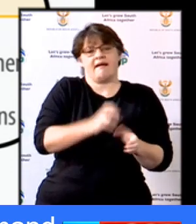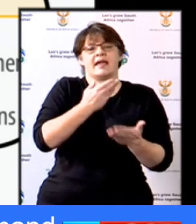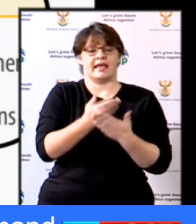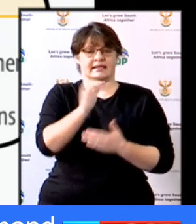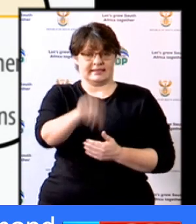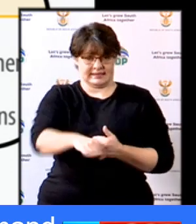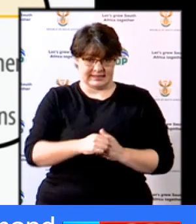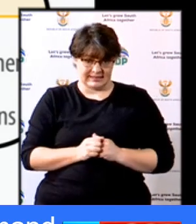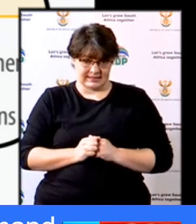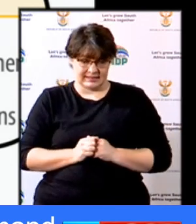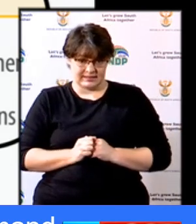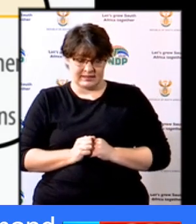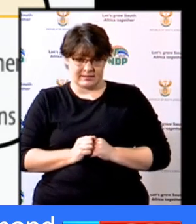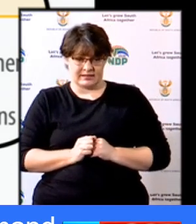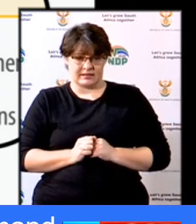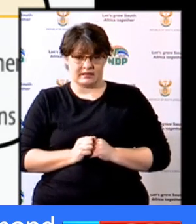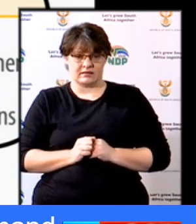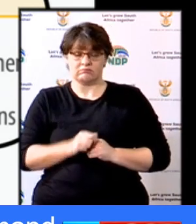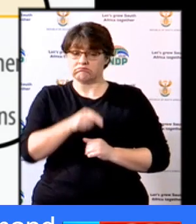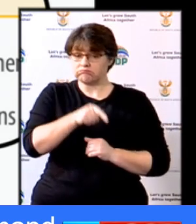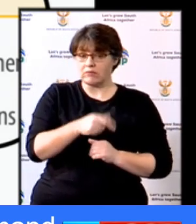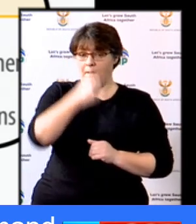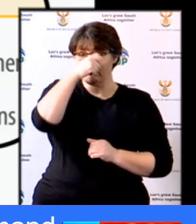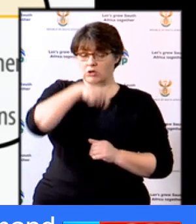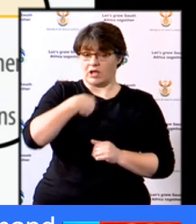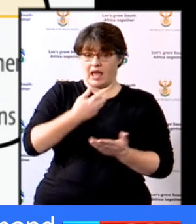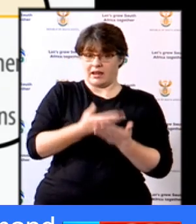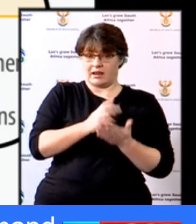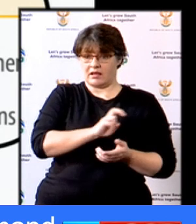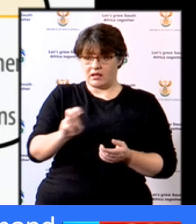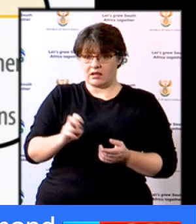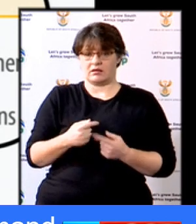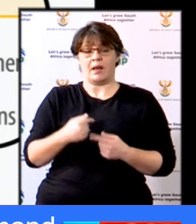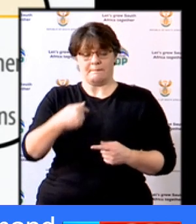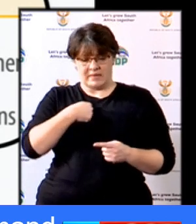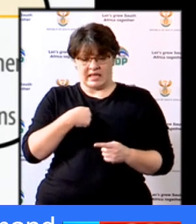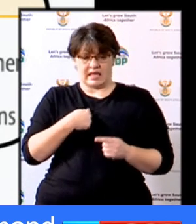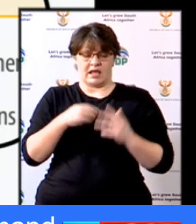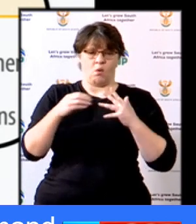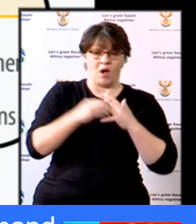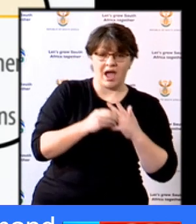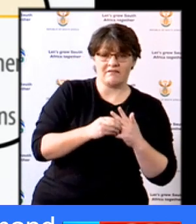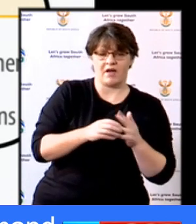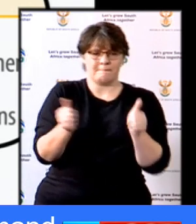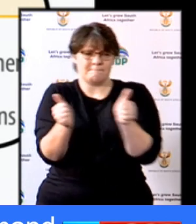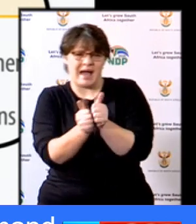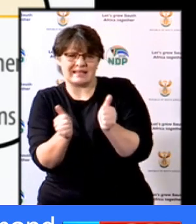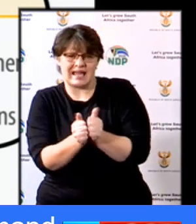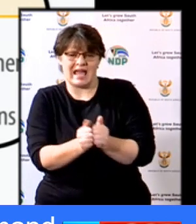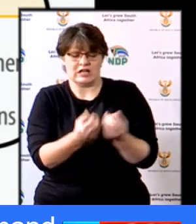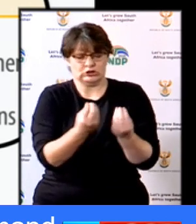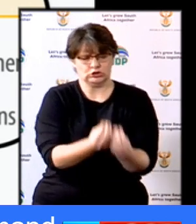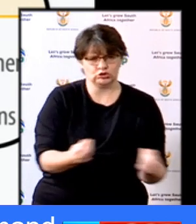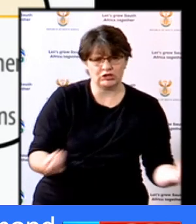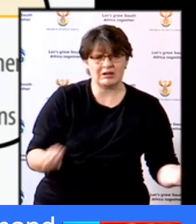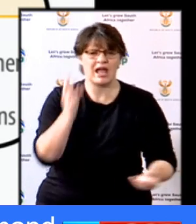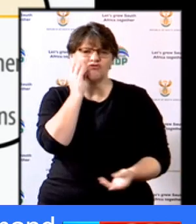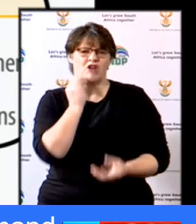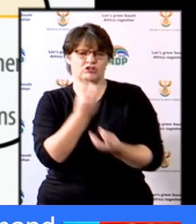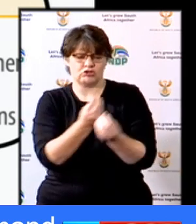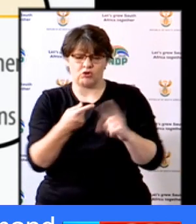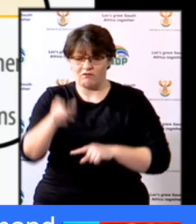travel will be legal spouses, partners of the deceased, children and